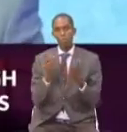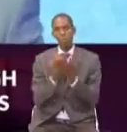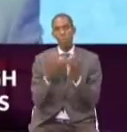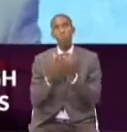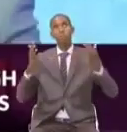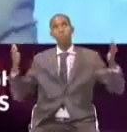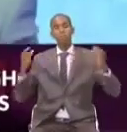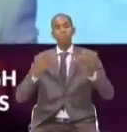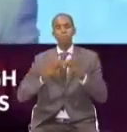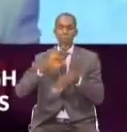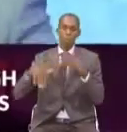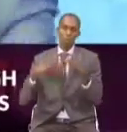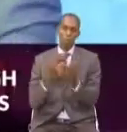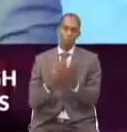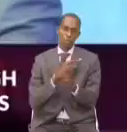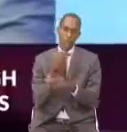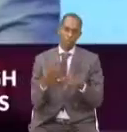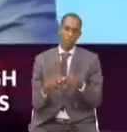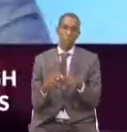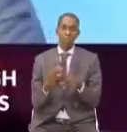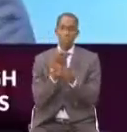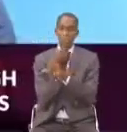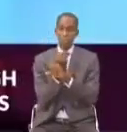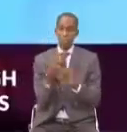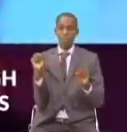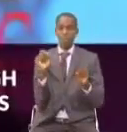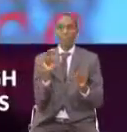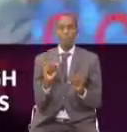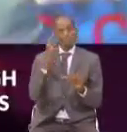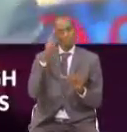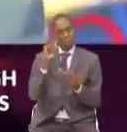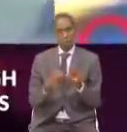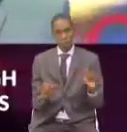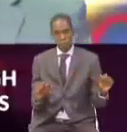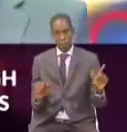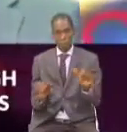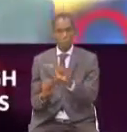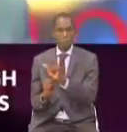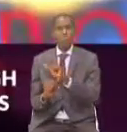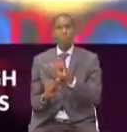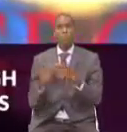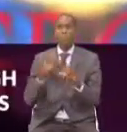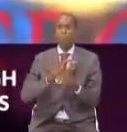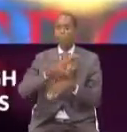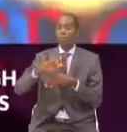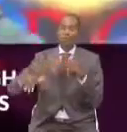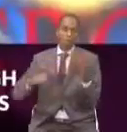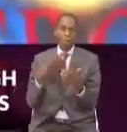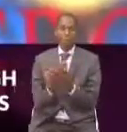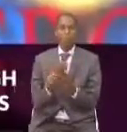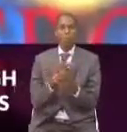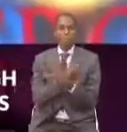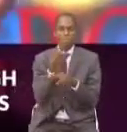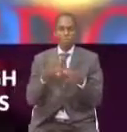all nations. Once again, salvation for everyone in all nations.